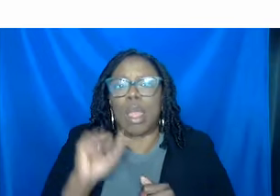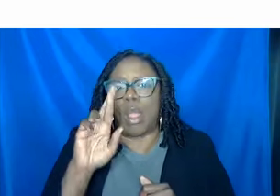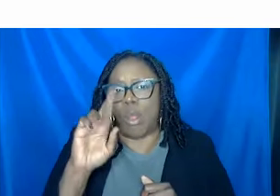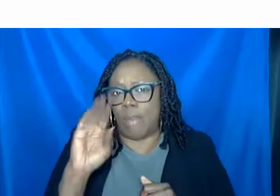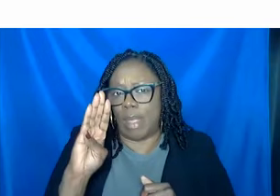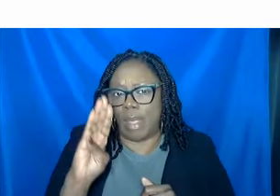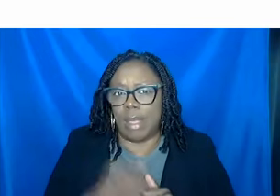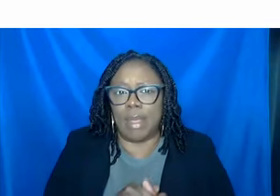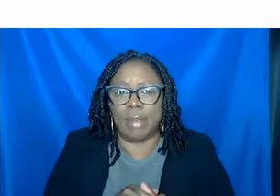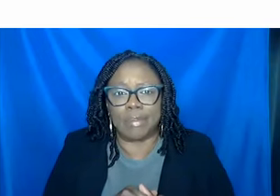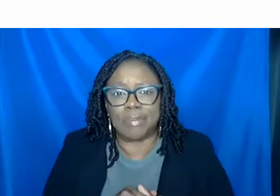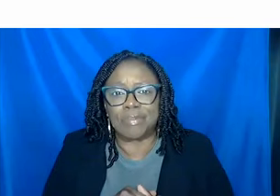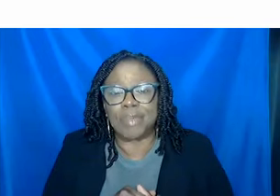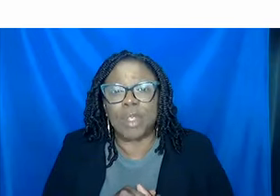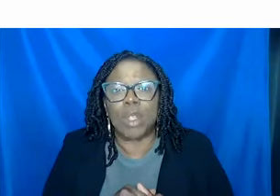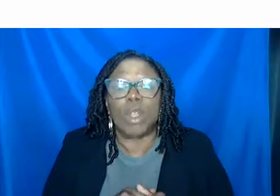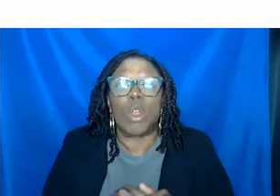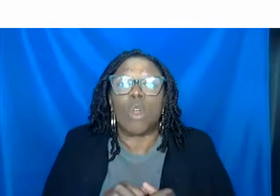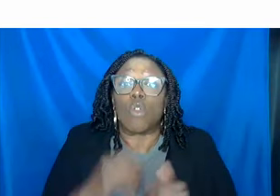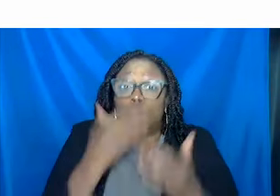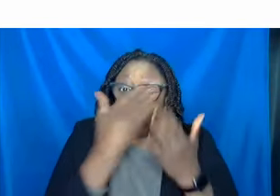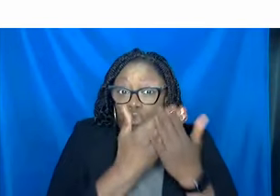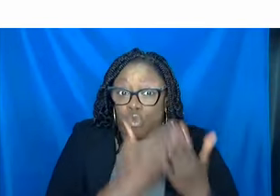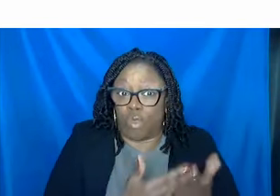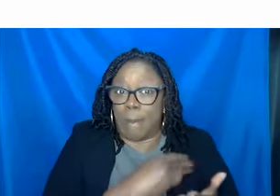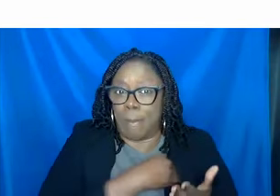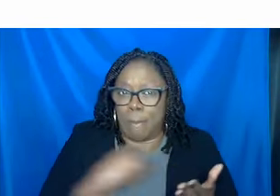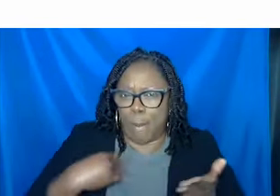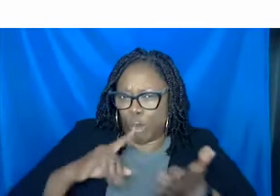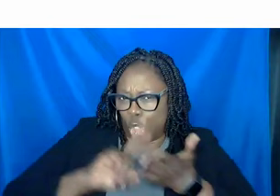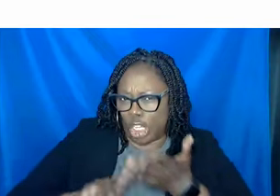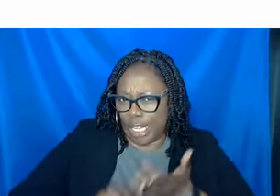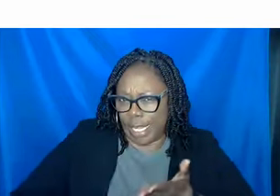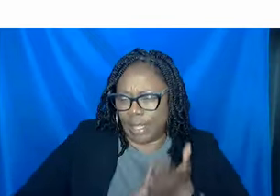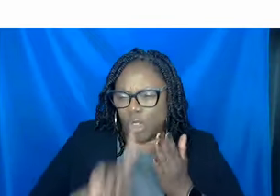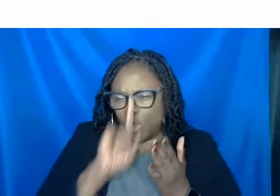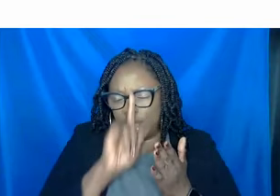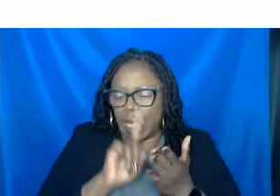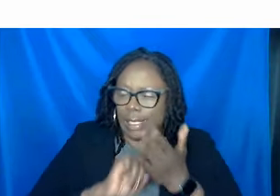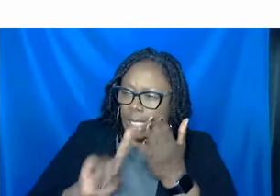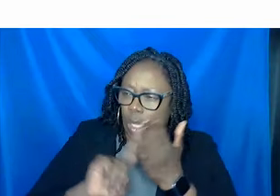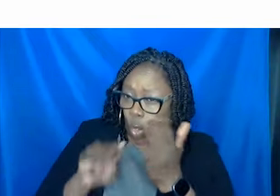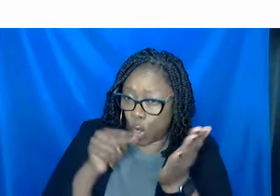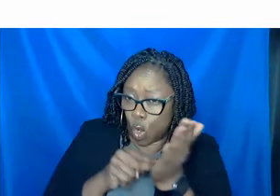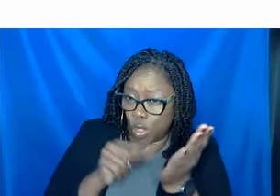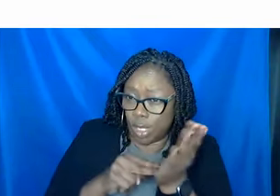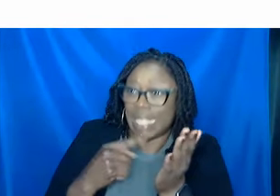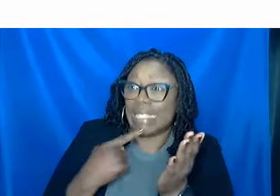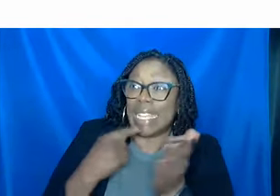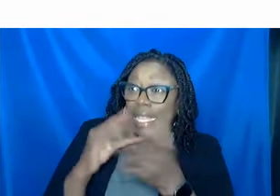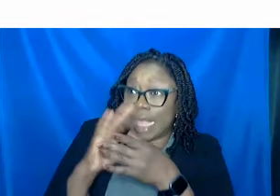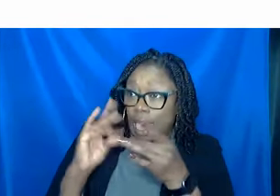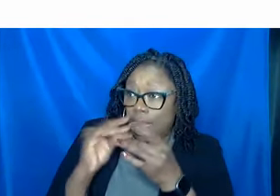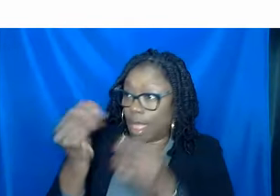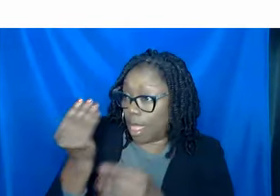consent. For credibility and reliability, I did something called members checking, meaning I checked with the nurses if they would say something